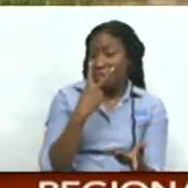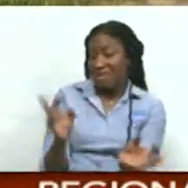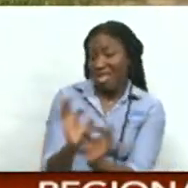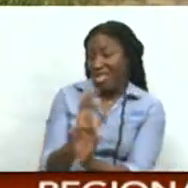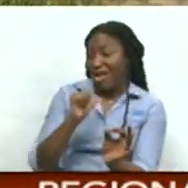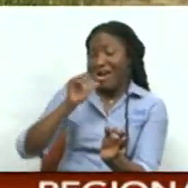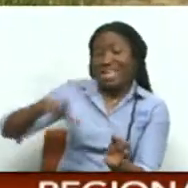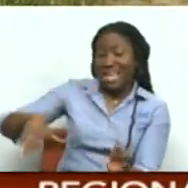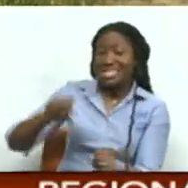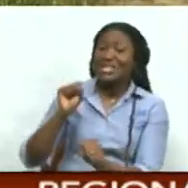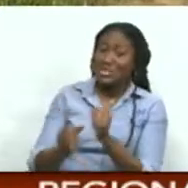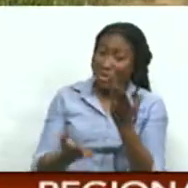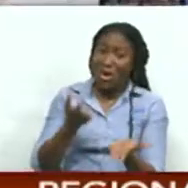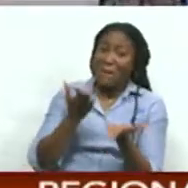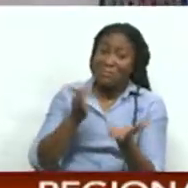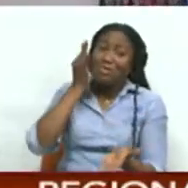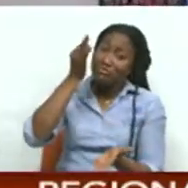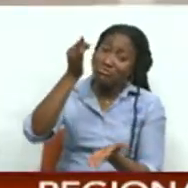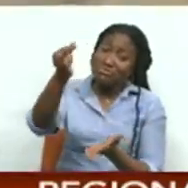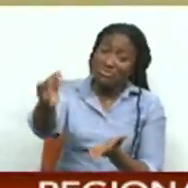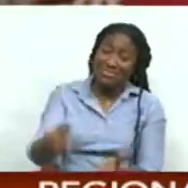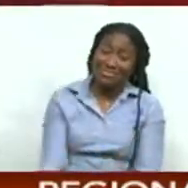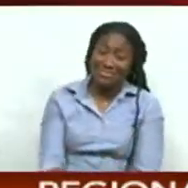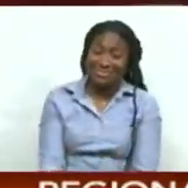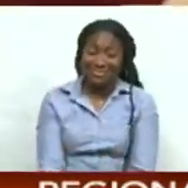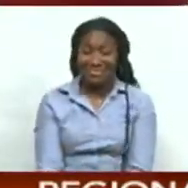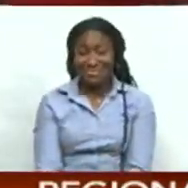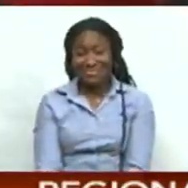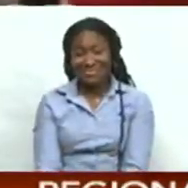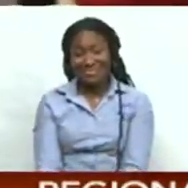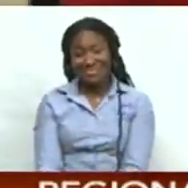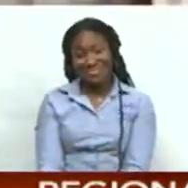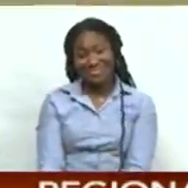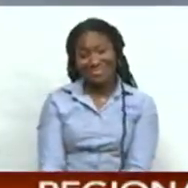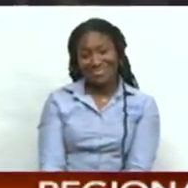that'll take a very long time. Rajiv Surat Singh, CNC3 Sport.